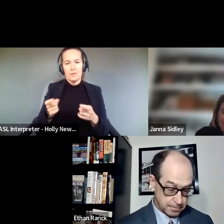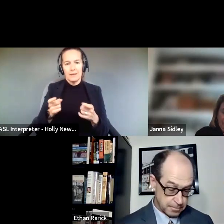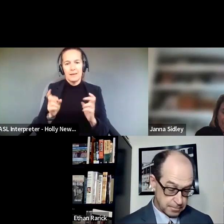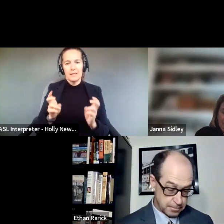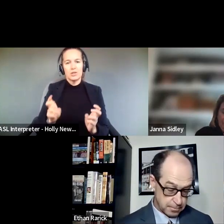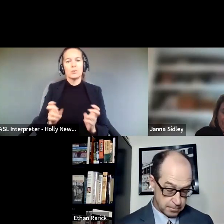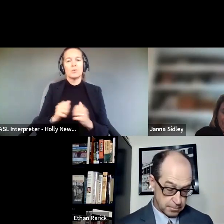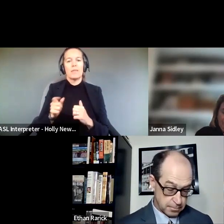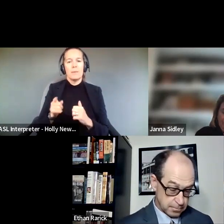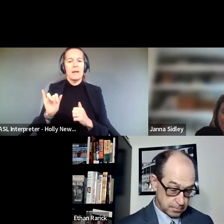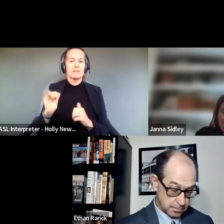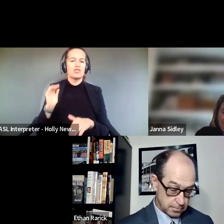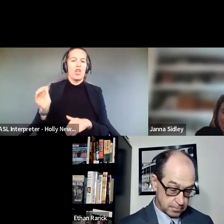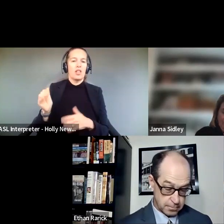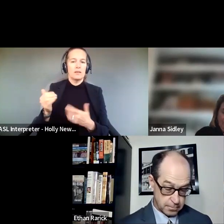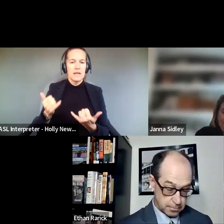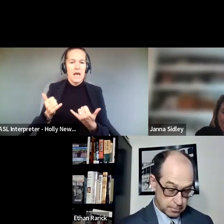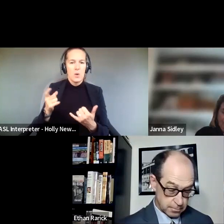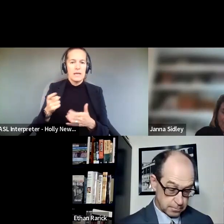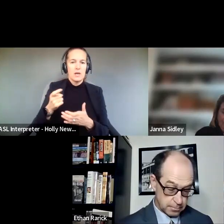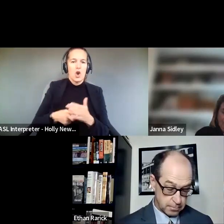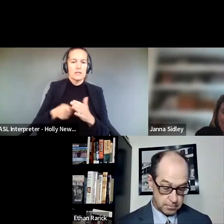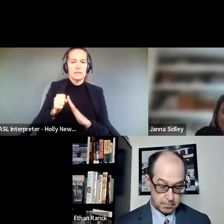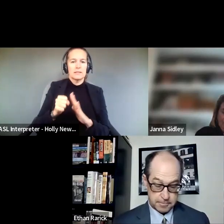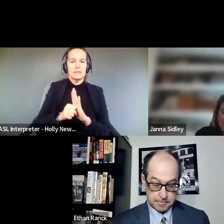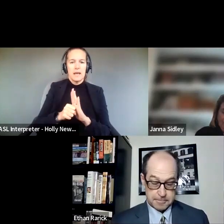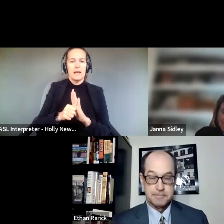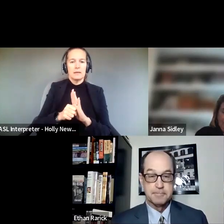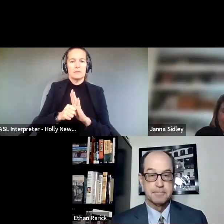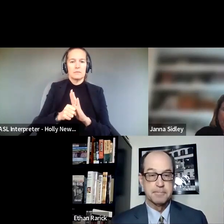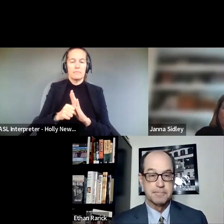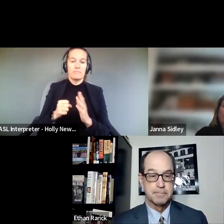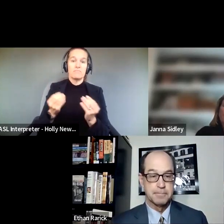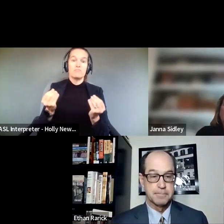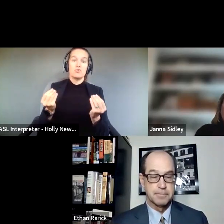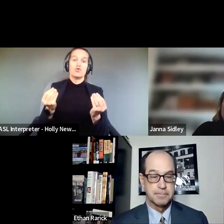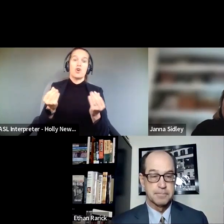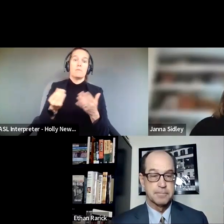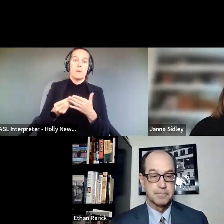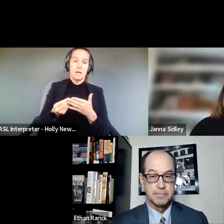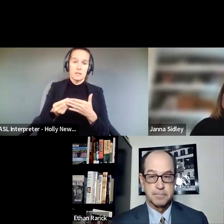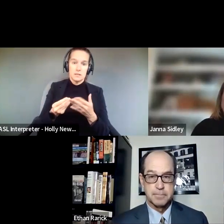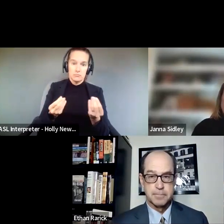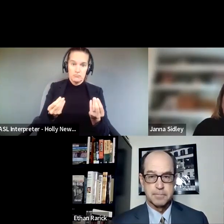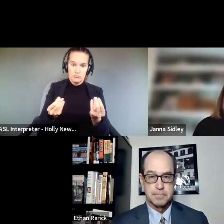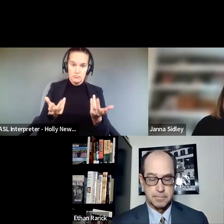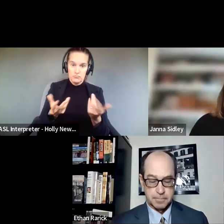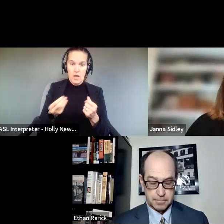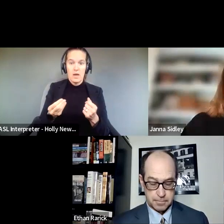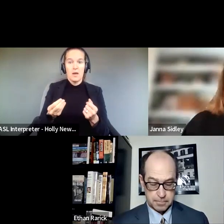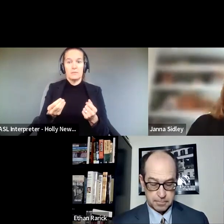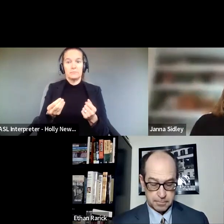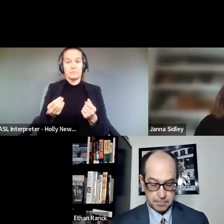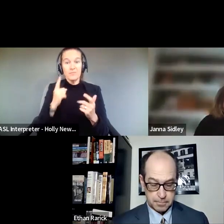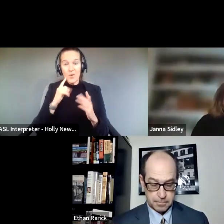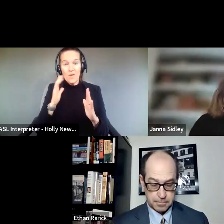adult. And he's now costing the state mucho bucks that probably and hopefully, if he